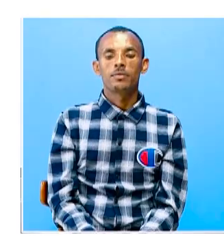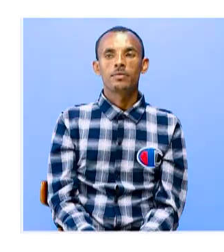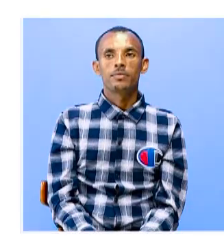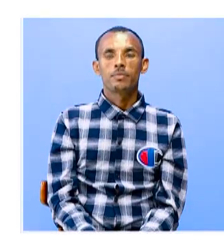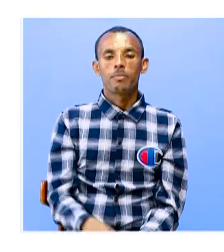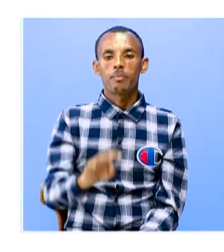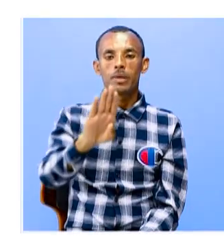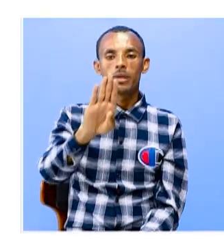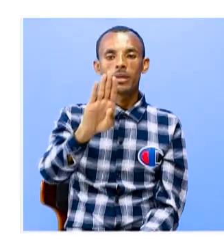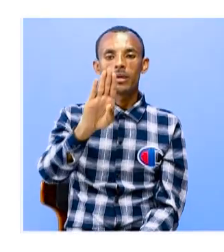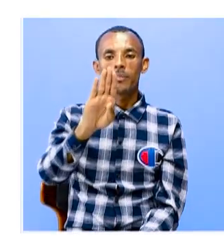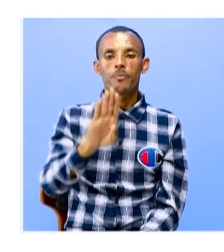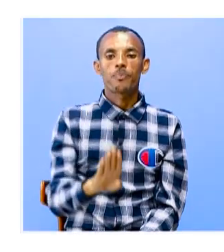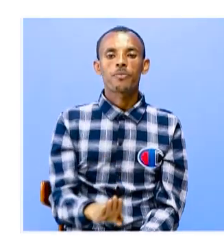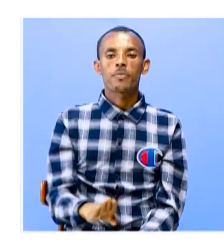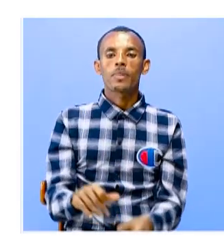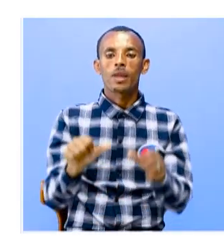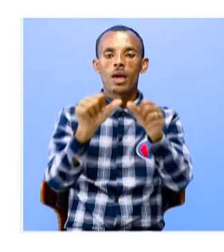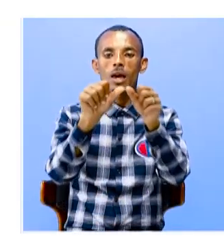B, area